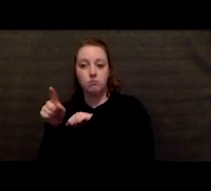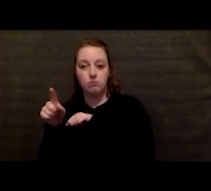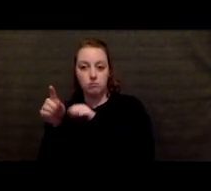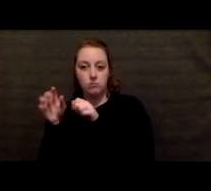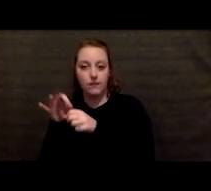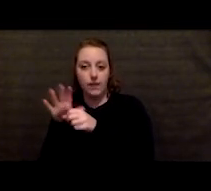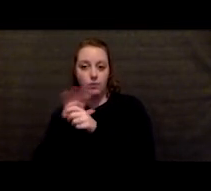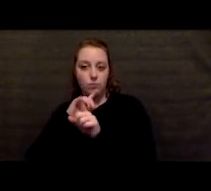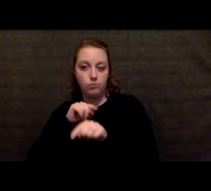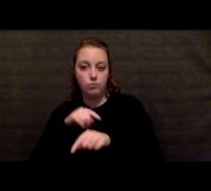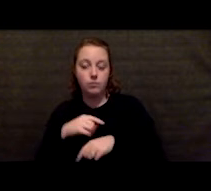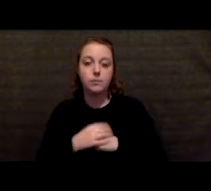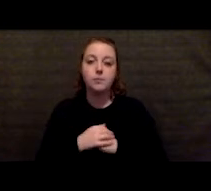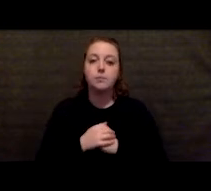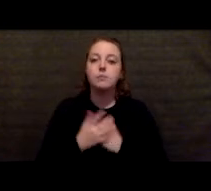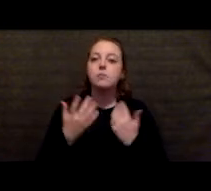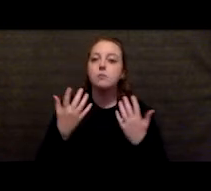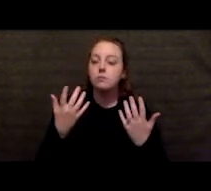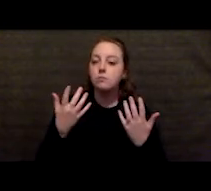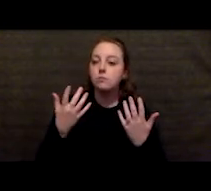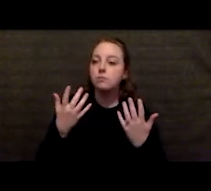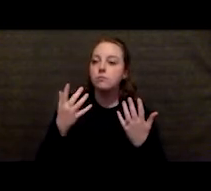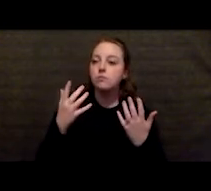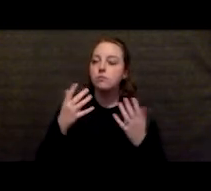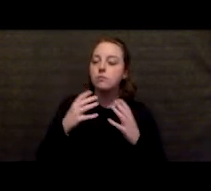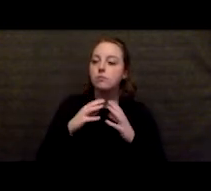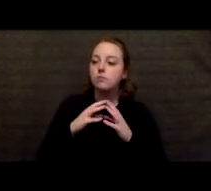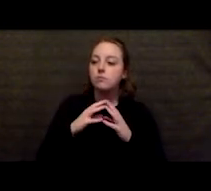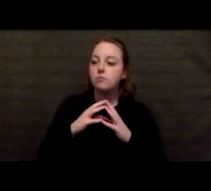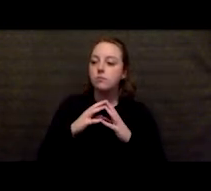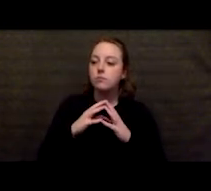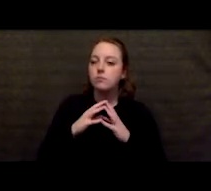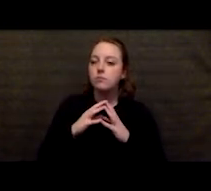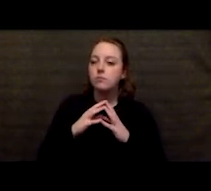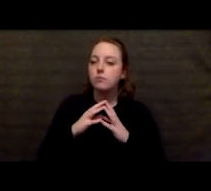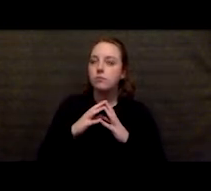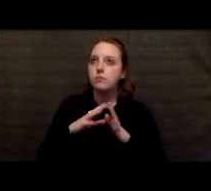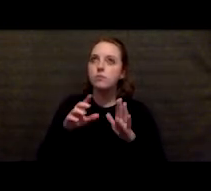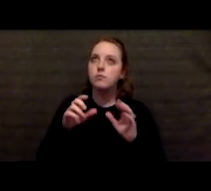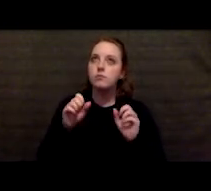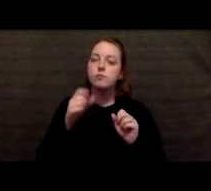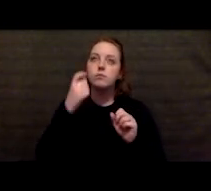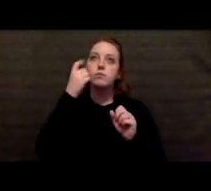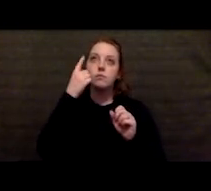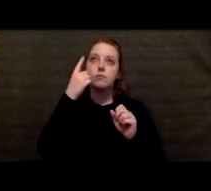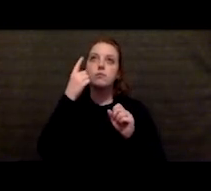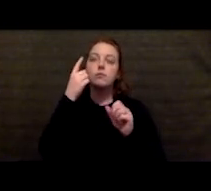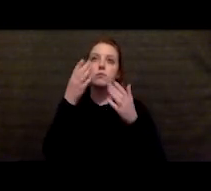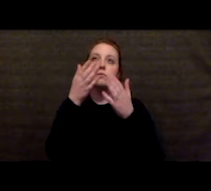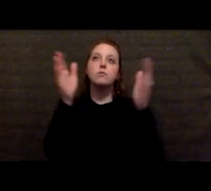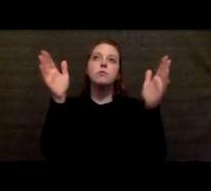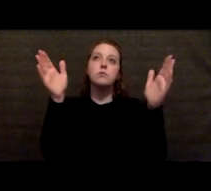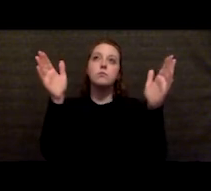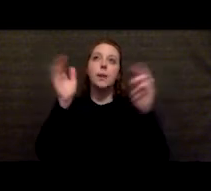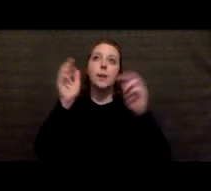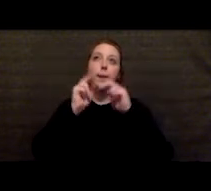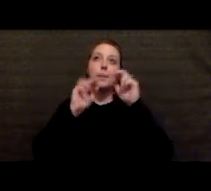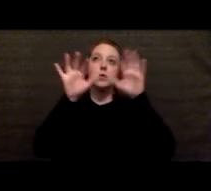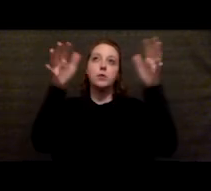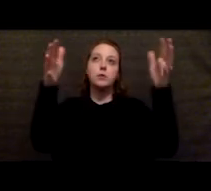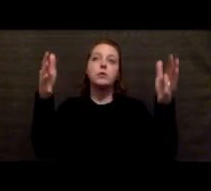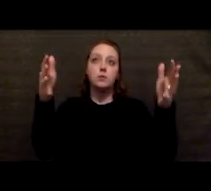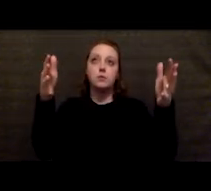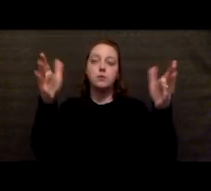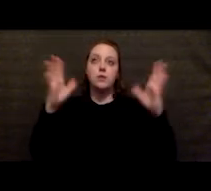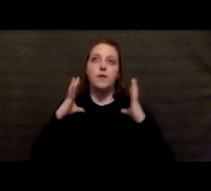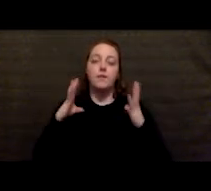that I could see structurally the main structure being okay, but there's a lot of interior that has to be taken care